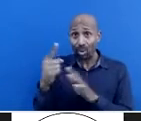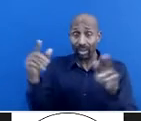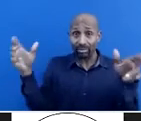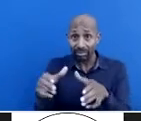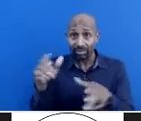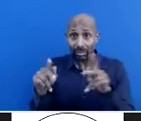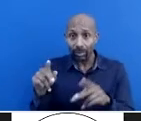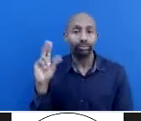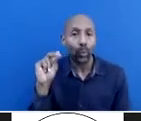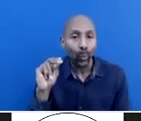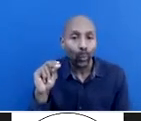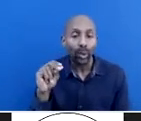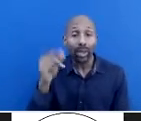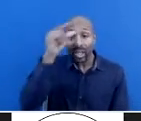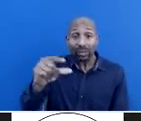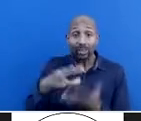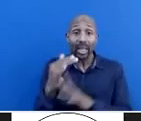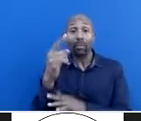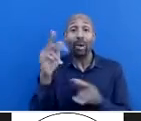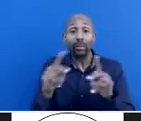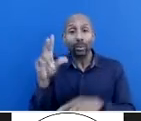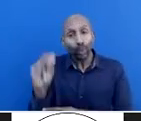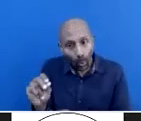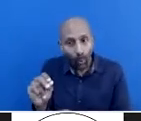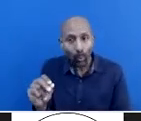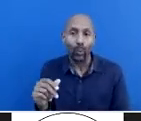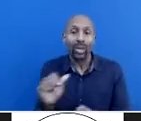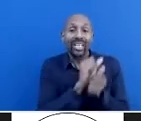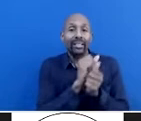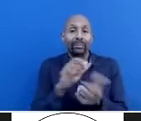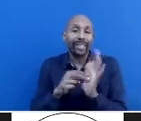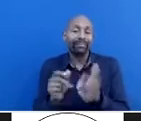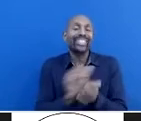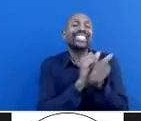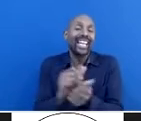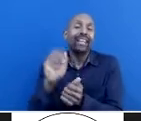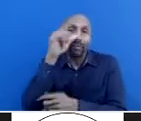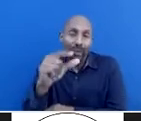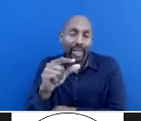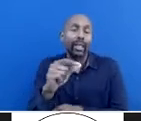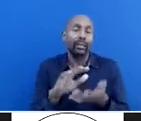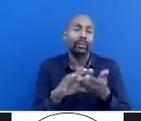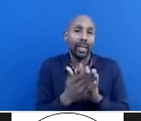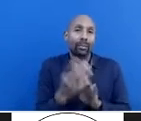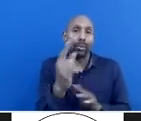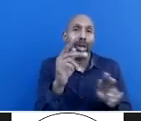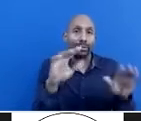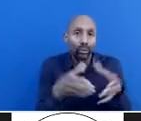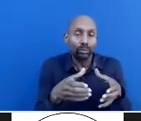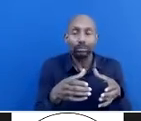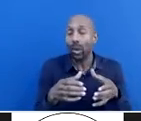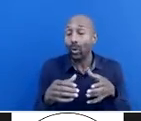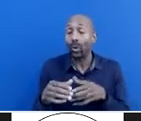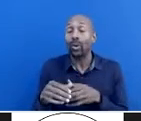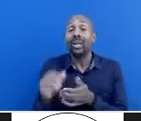different environments actually managed to form a nation. A culturally coherent entity with